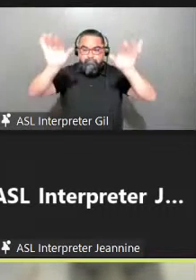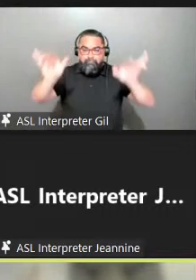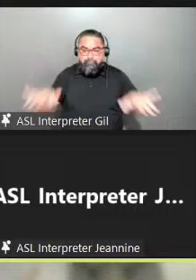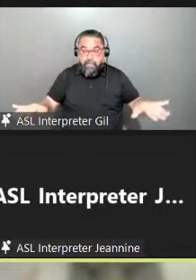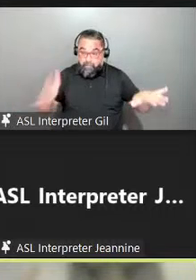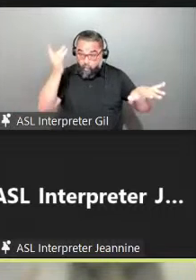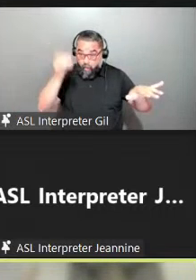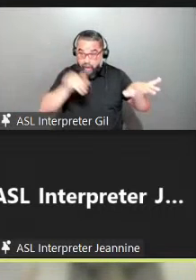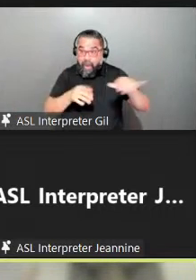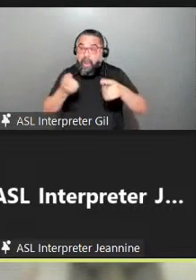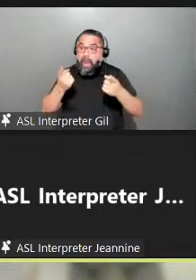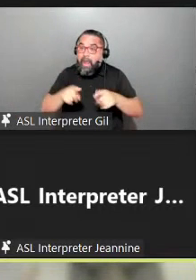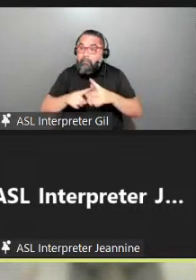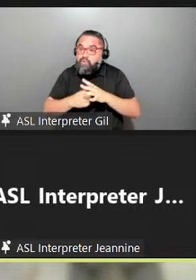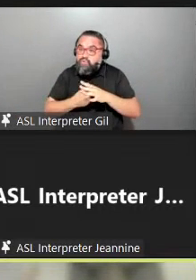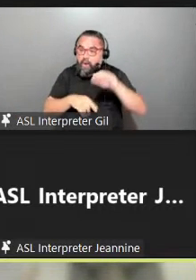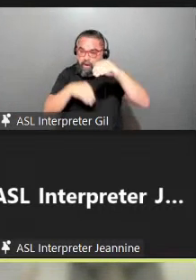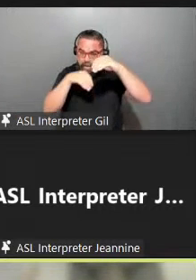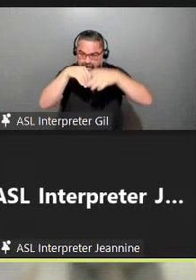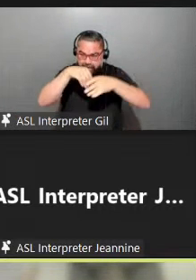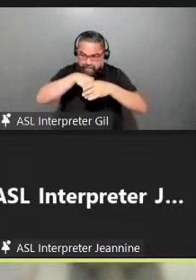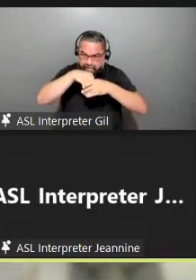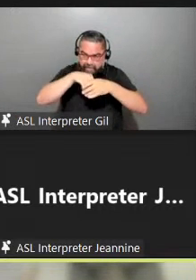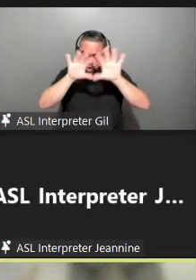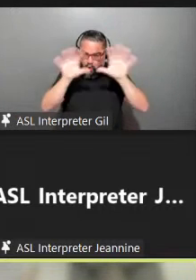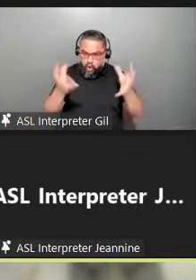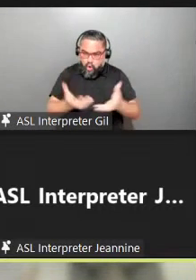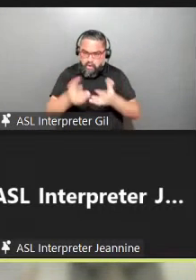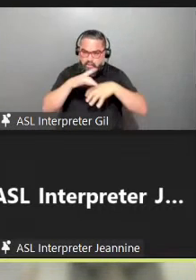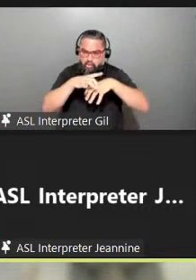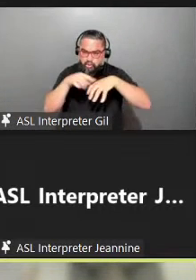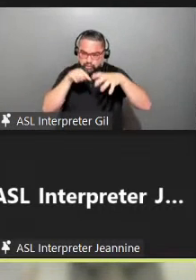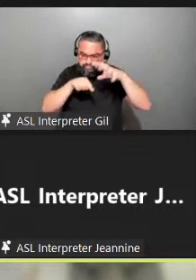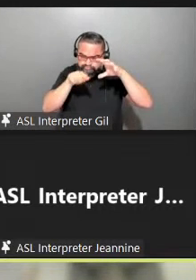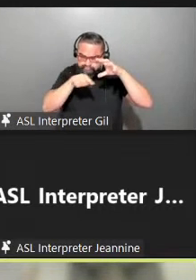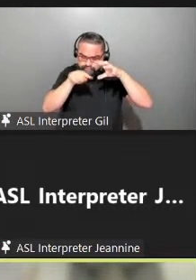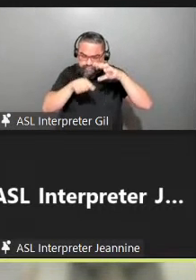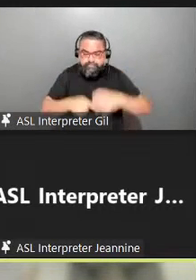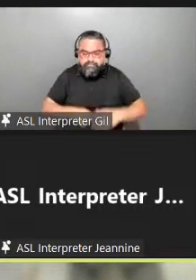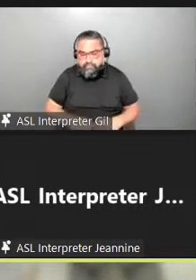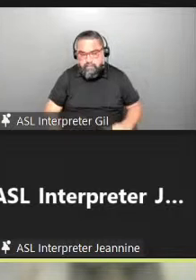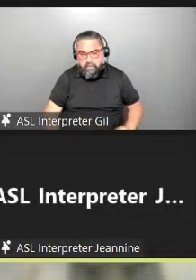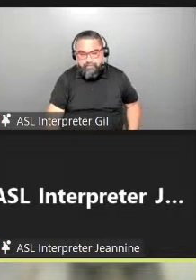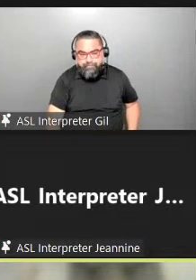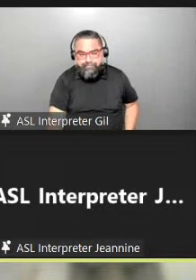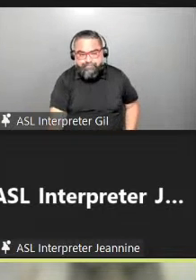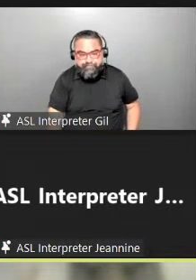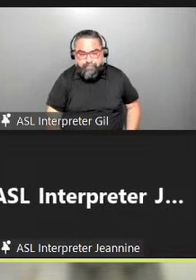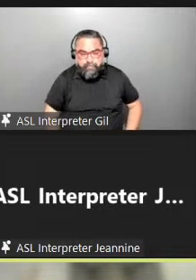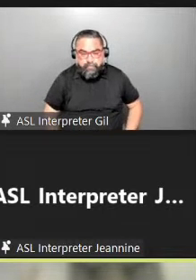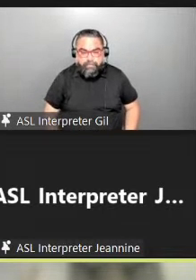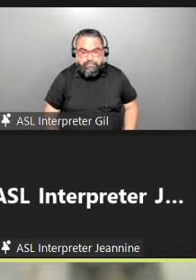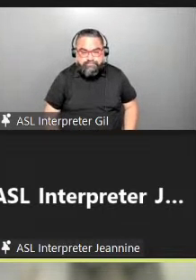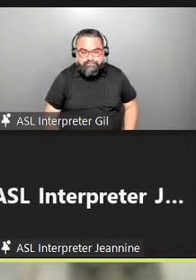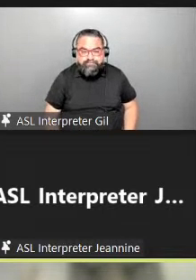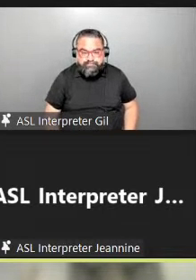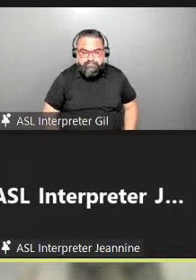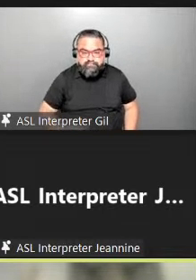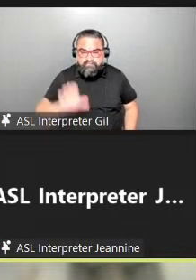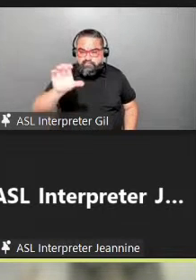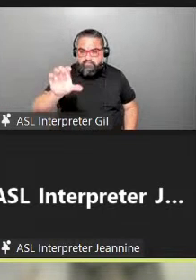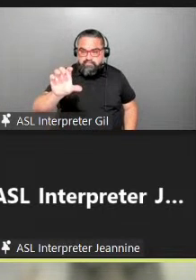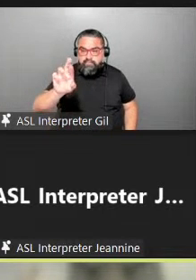earth. So that's what it looks like. And most of what we have for earthquakes, it's happening right at the crust